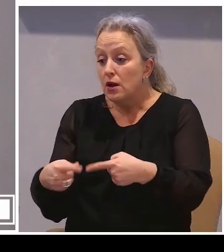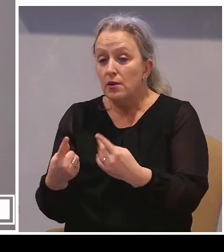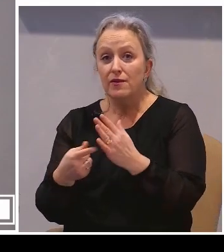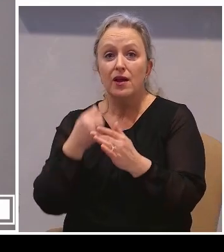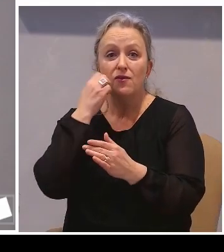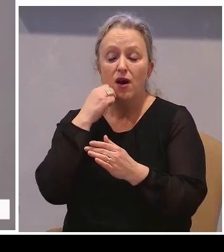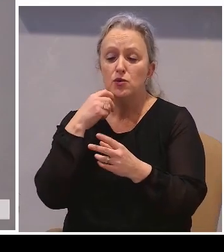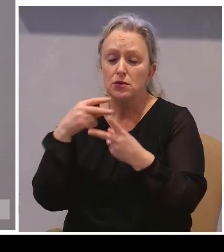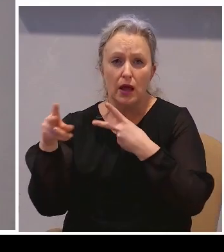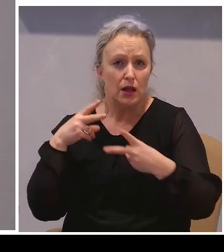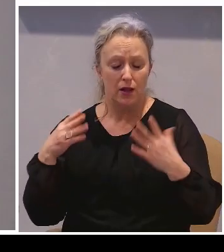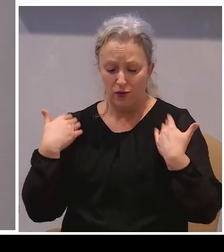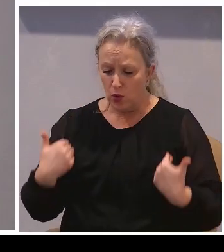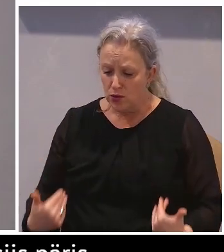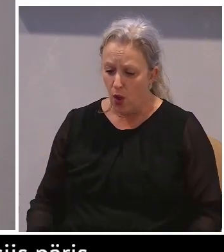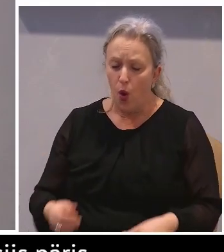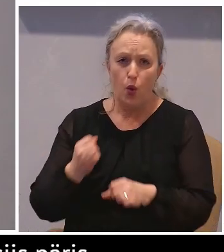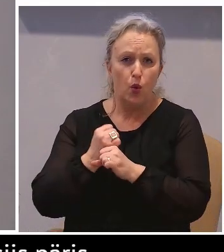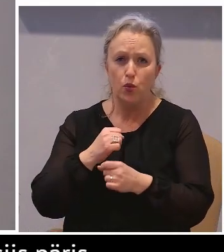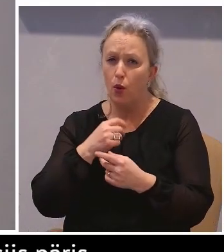adults. Their body is